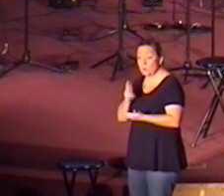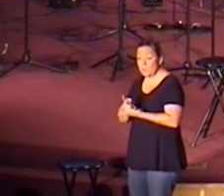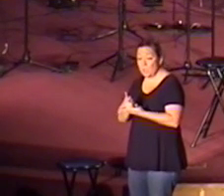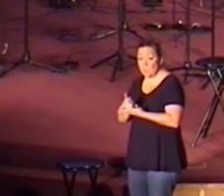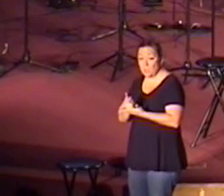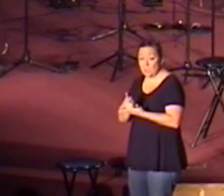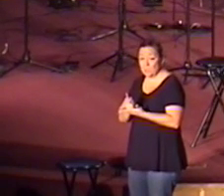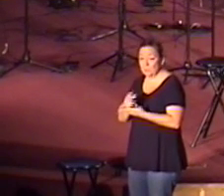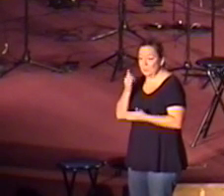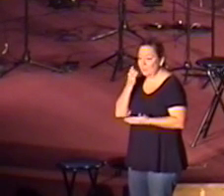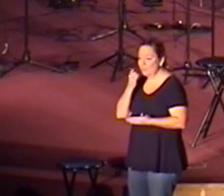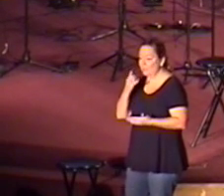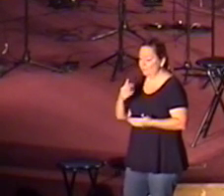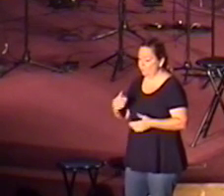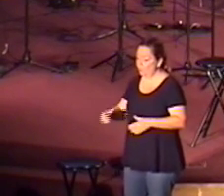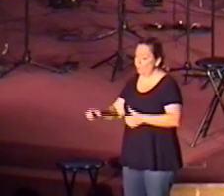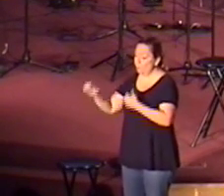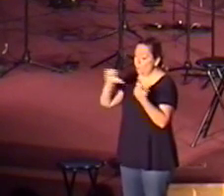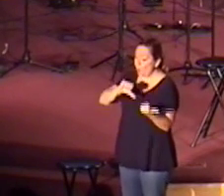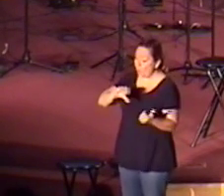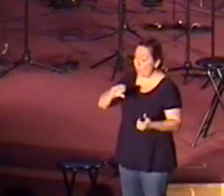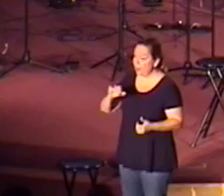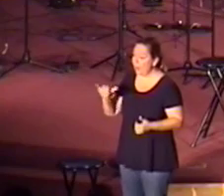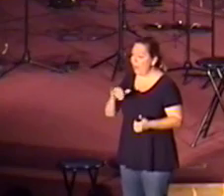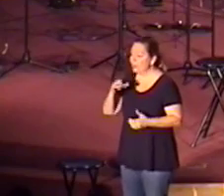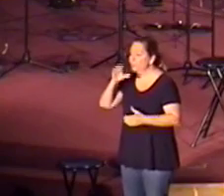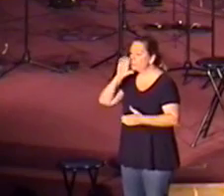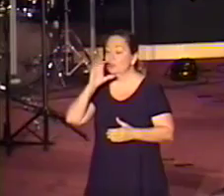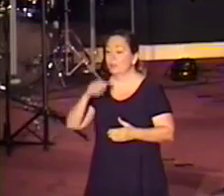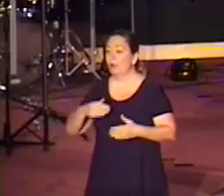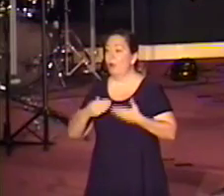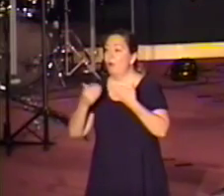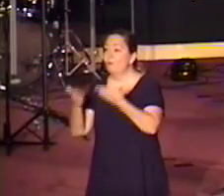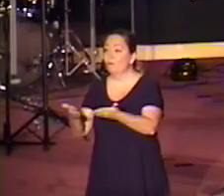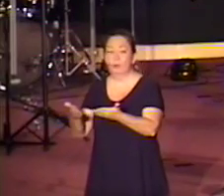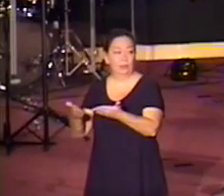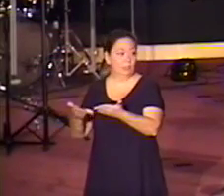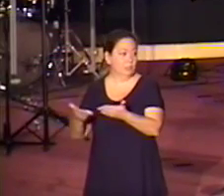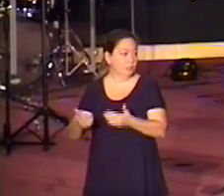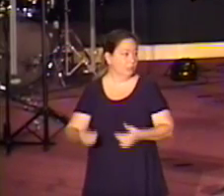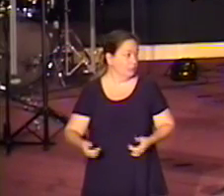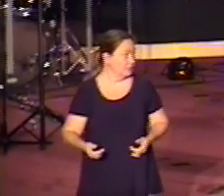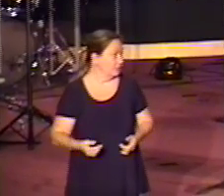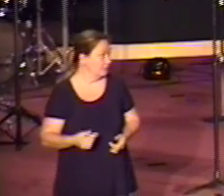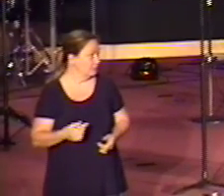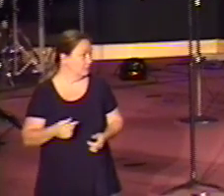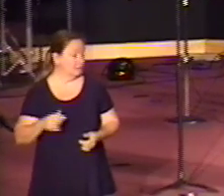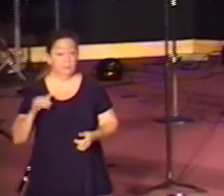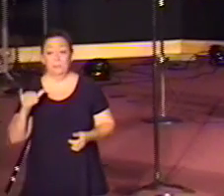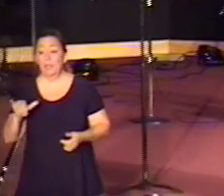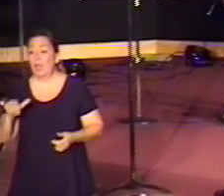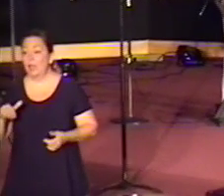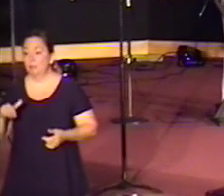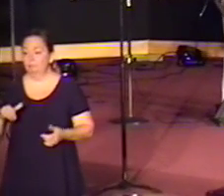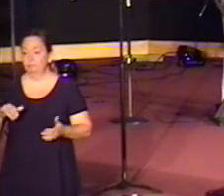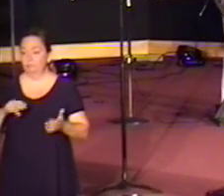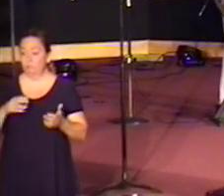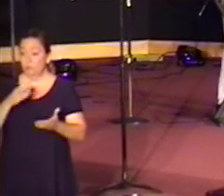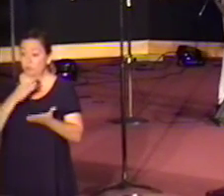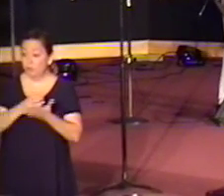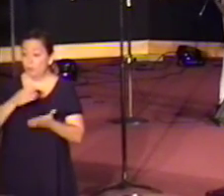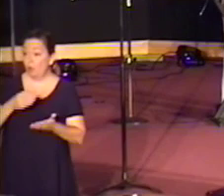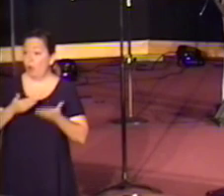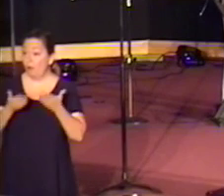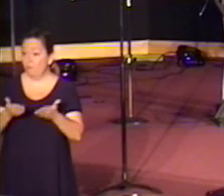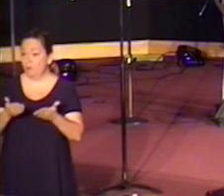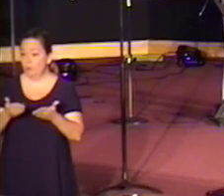like a drink offering. You see, if you go back to Numbers, that drink offering was something that was for a leader. Before he drank a sip of his